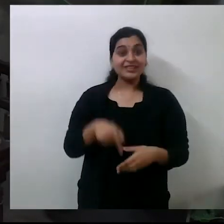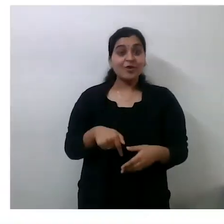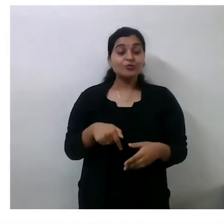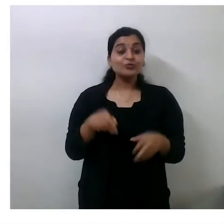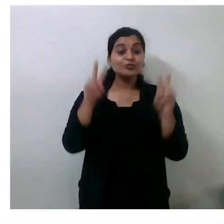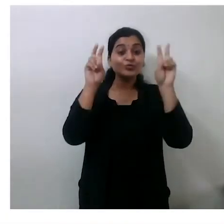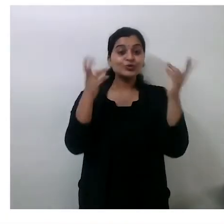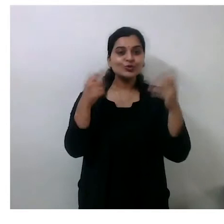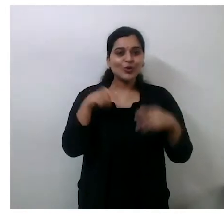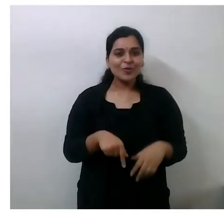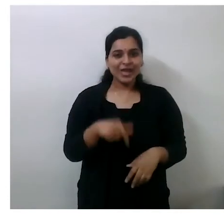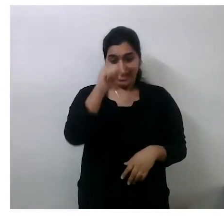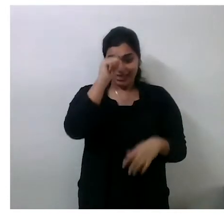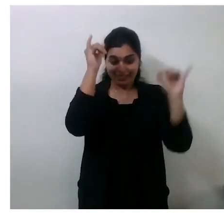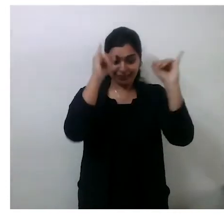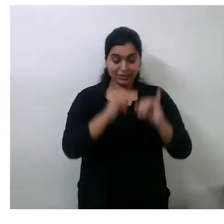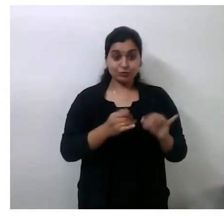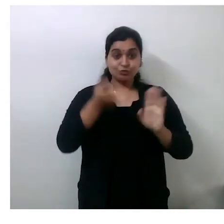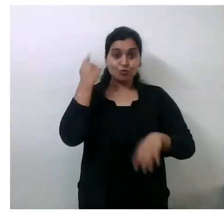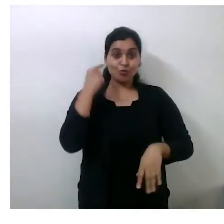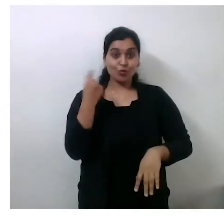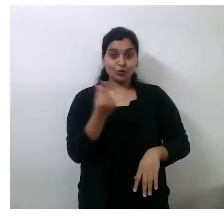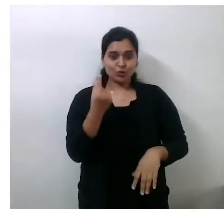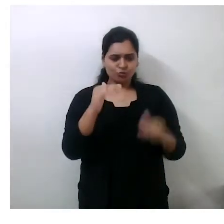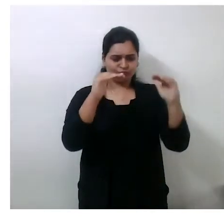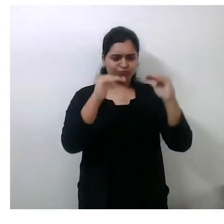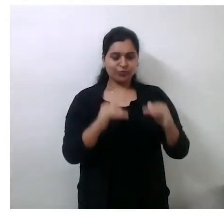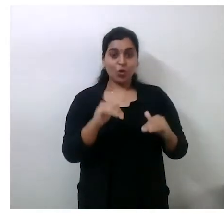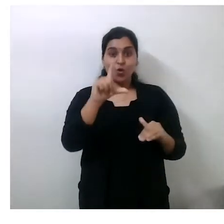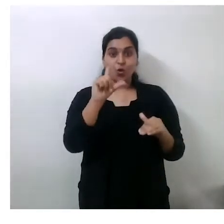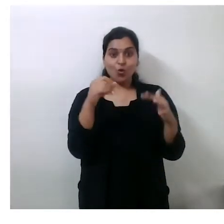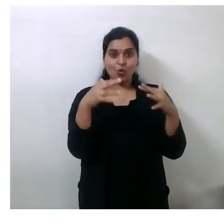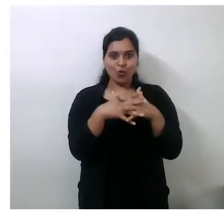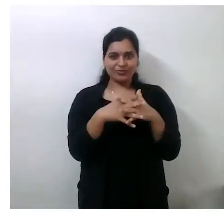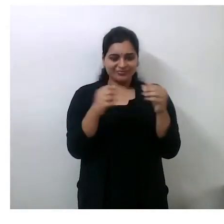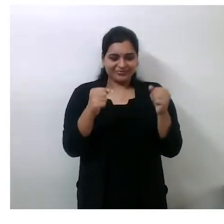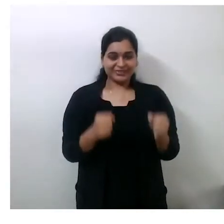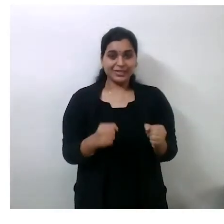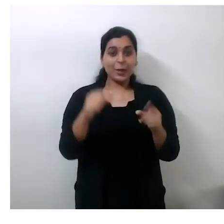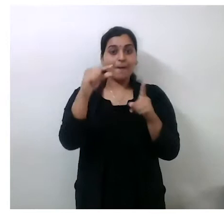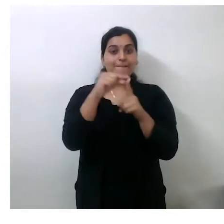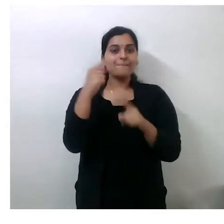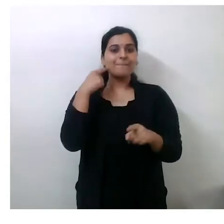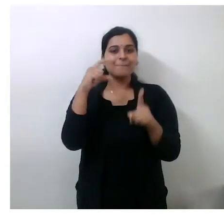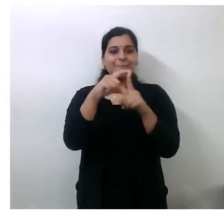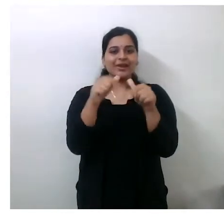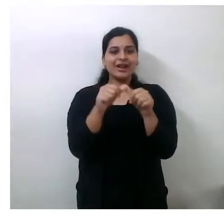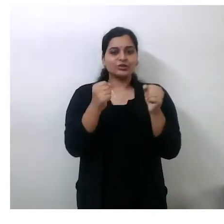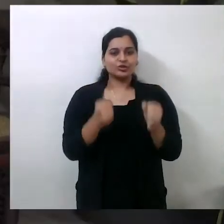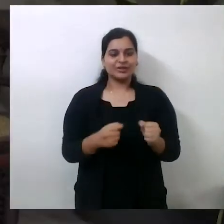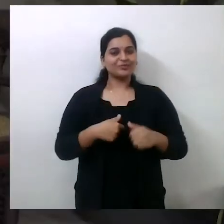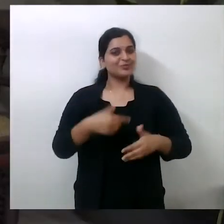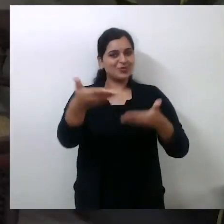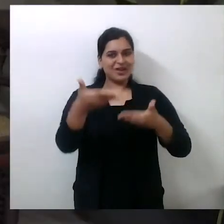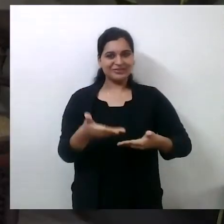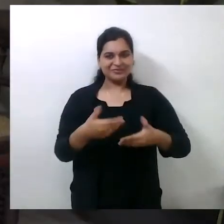about an iconic form of seating, which is the low seat or the Pida chair. So welcome and come on in. So we're